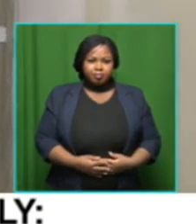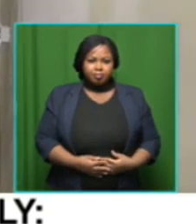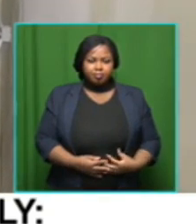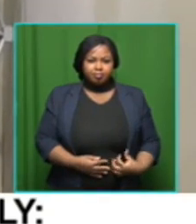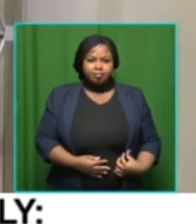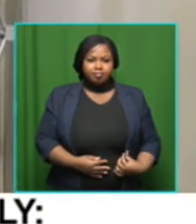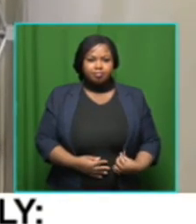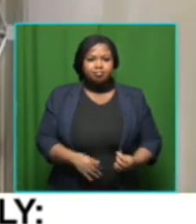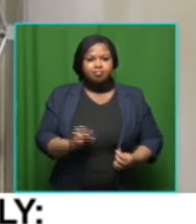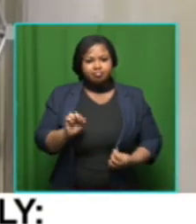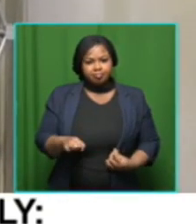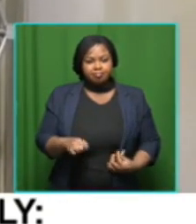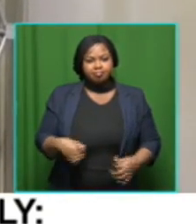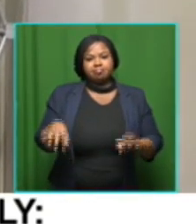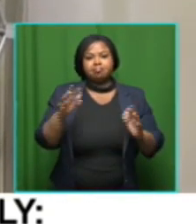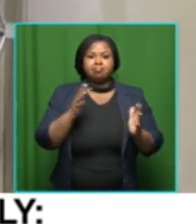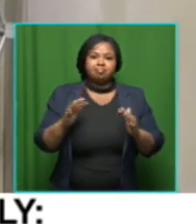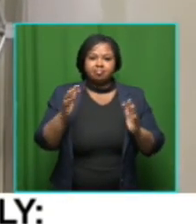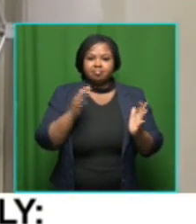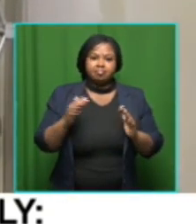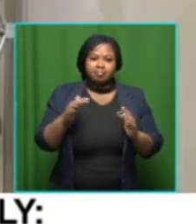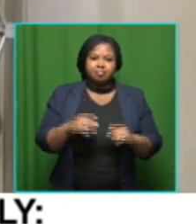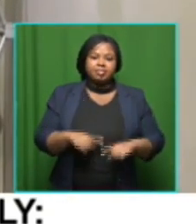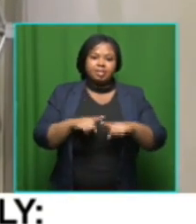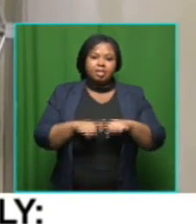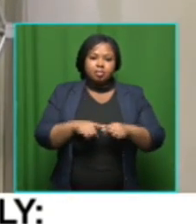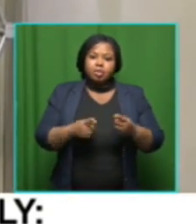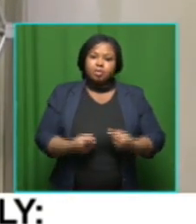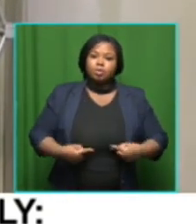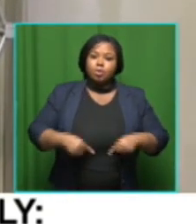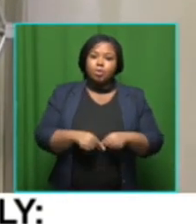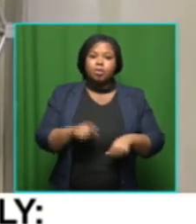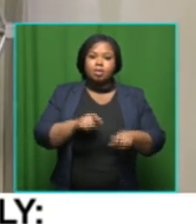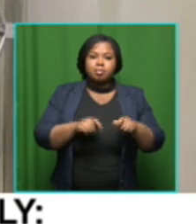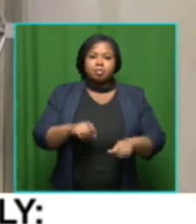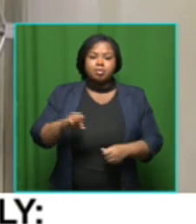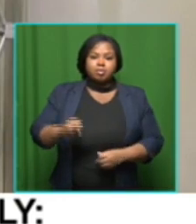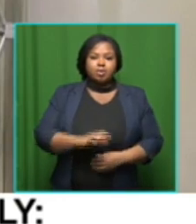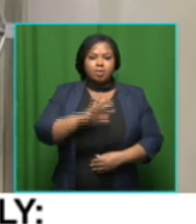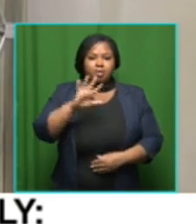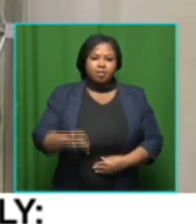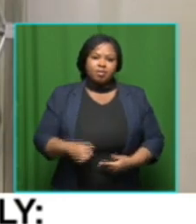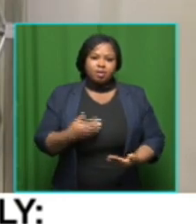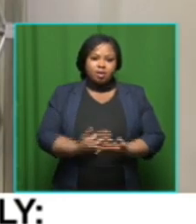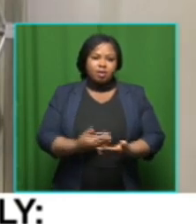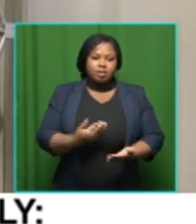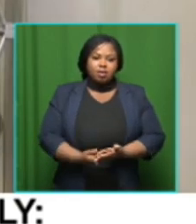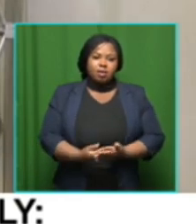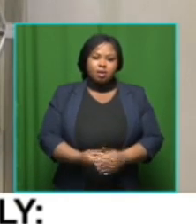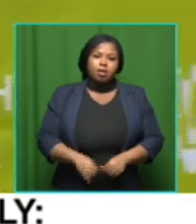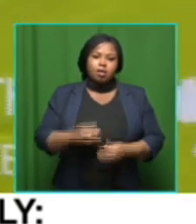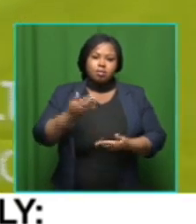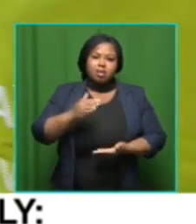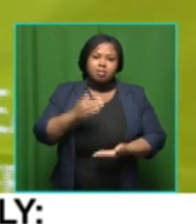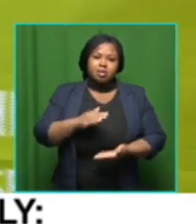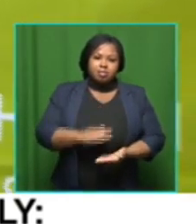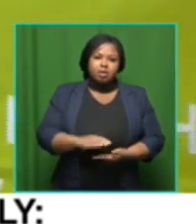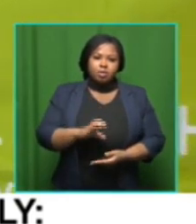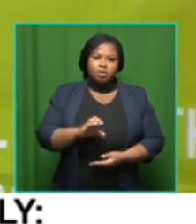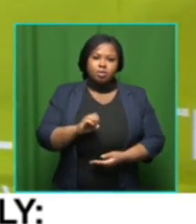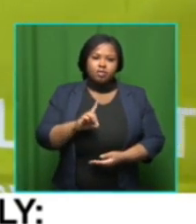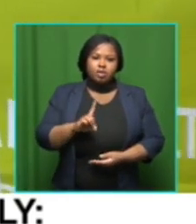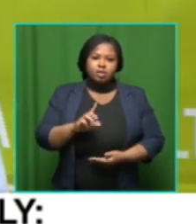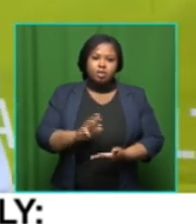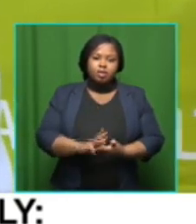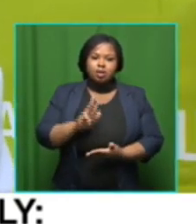Yes, indeed, a round of applause. It is all up to us. Every single South African can make a contribution towards this fight towards COVID-19. I'm